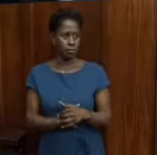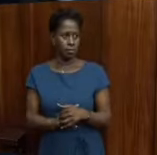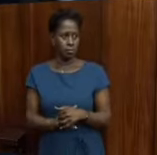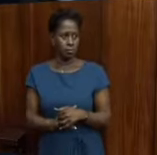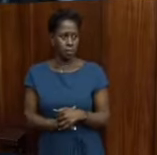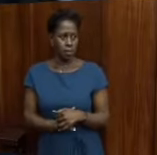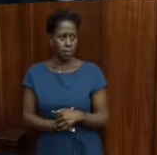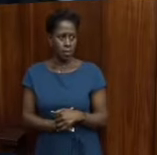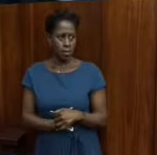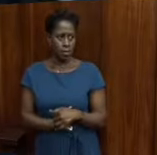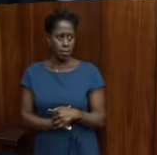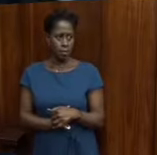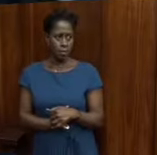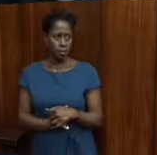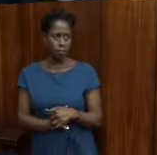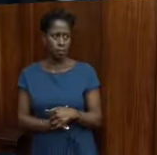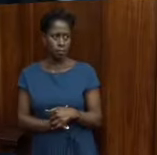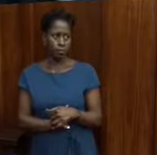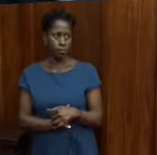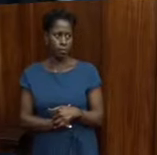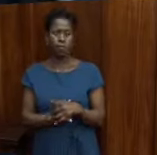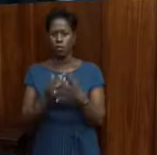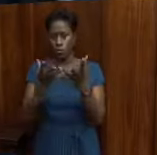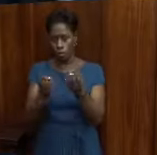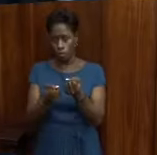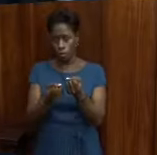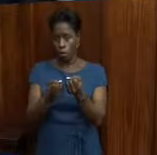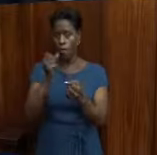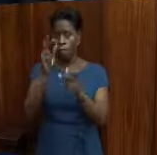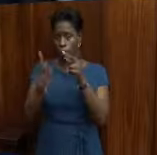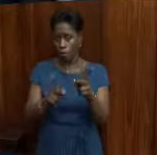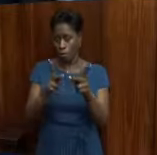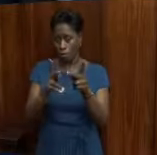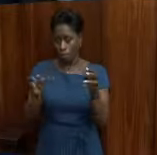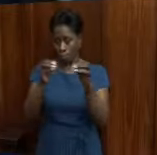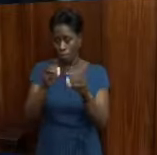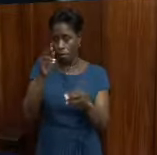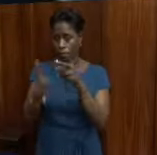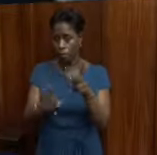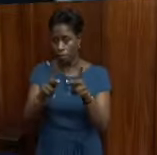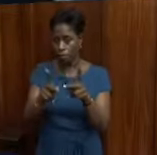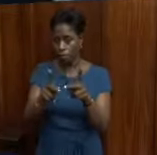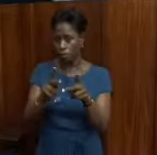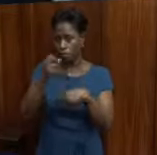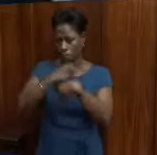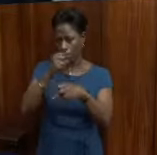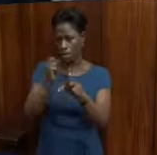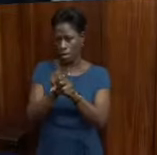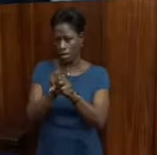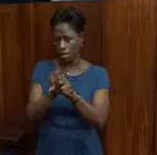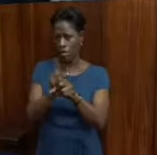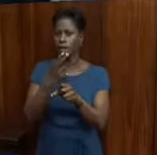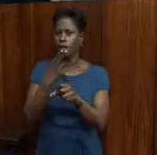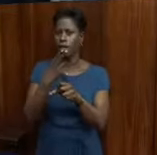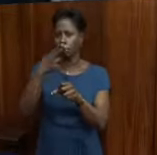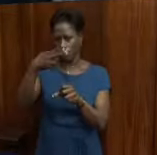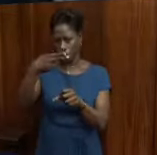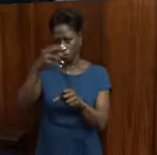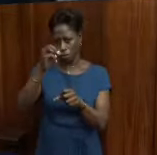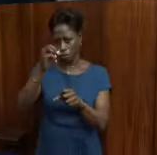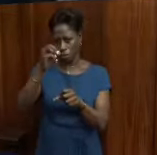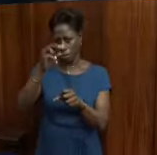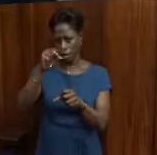geared towards increasing local honey production with significant prospects for exporters. The project aims to